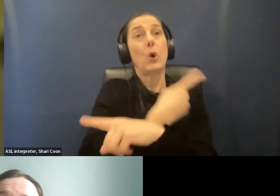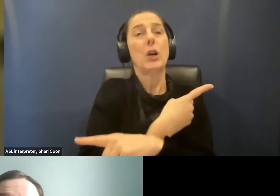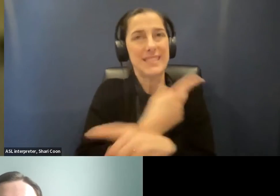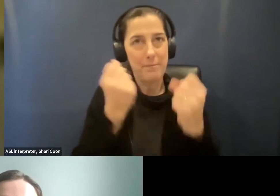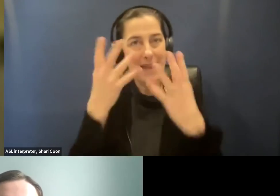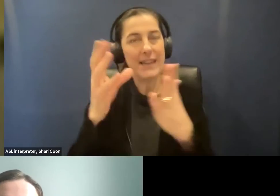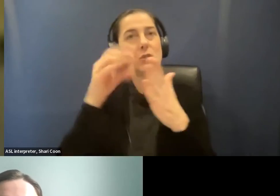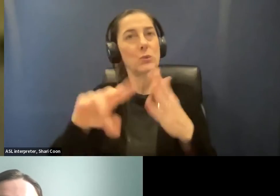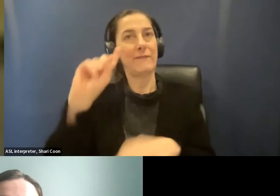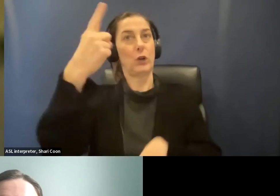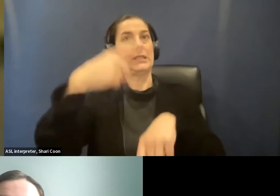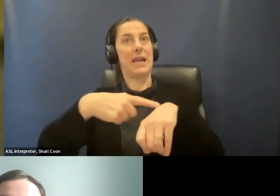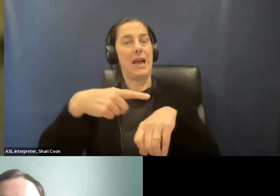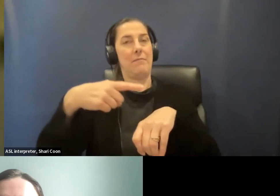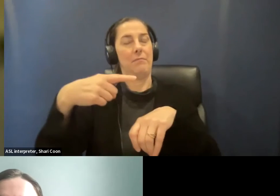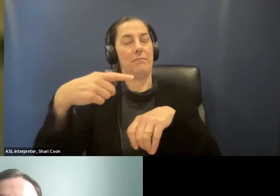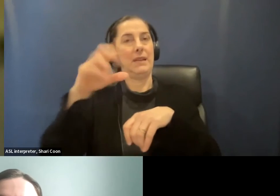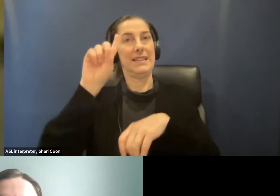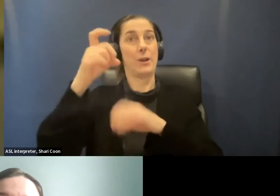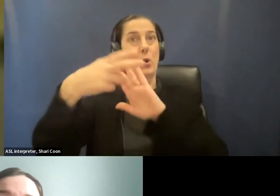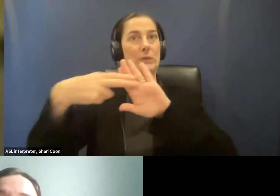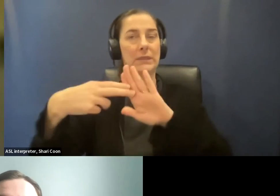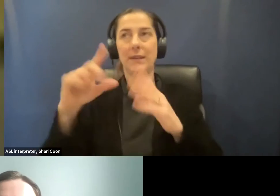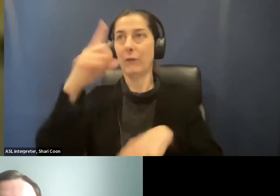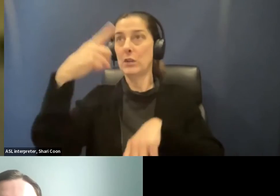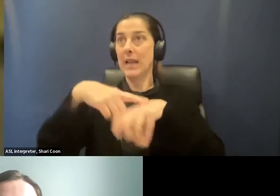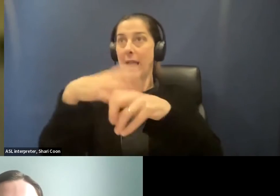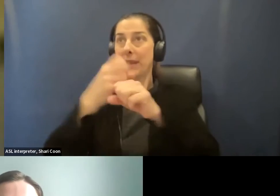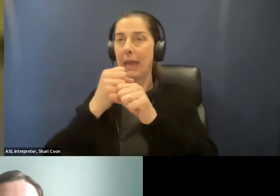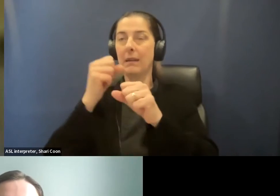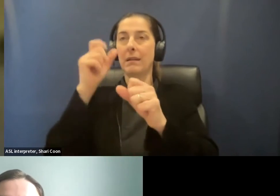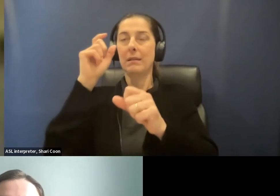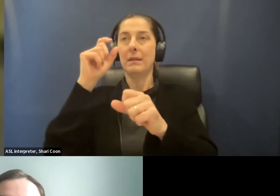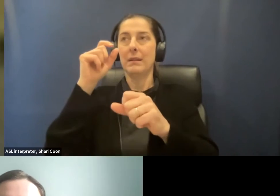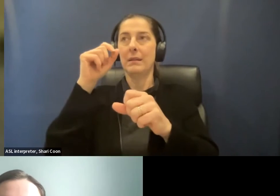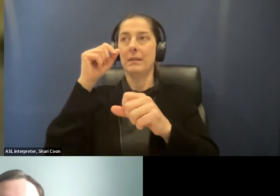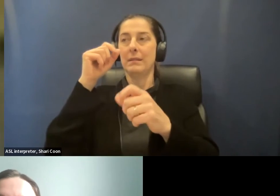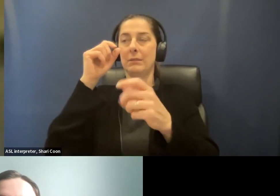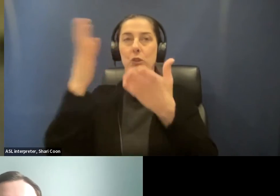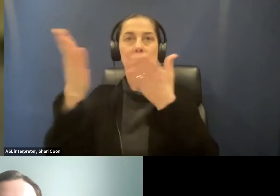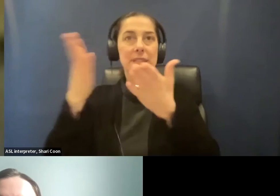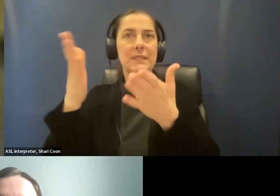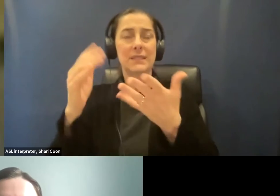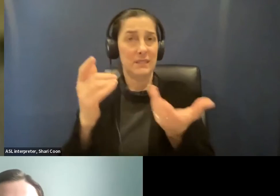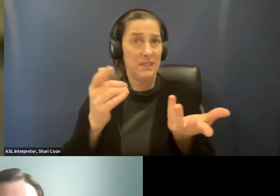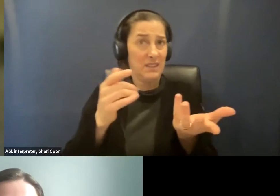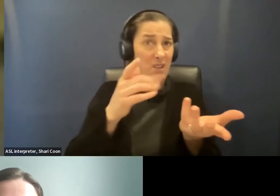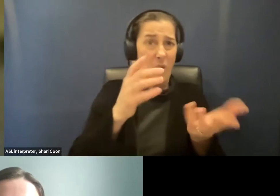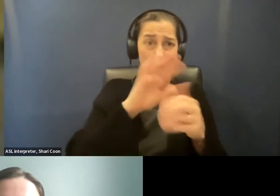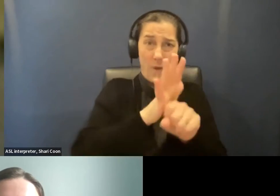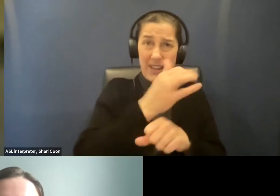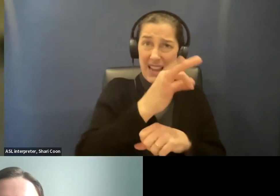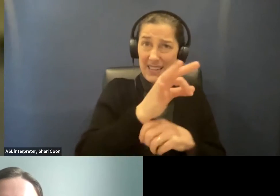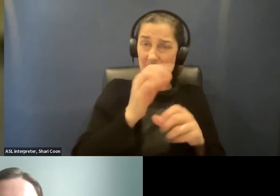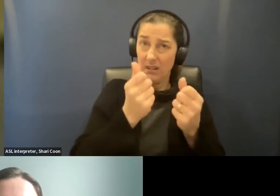have accommodations even been changing in response to COVID-19? What are kind of best practices that